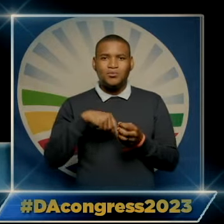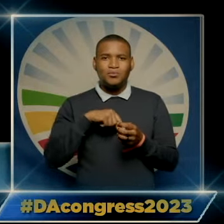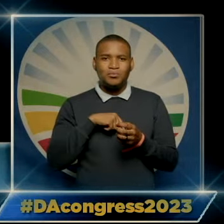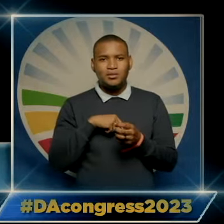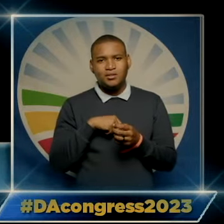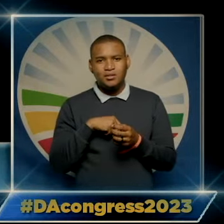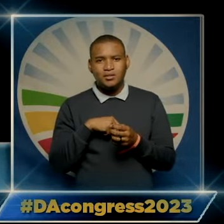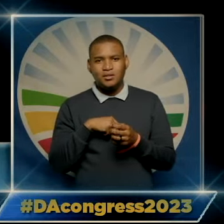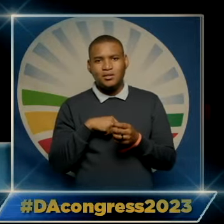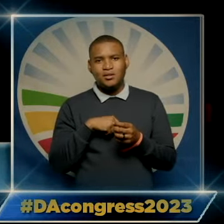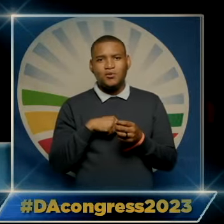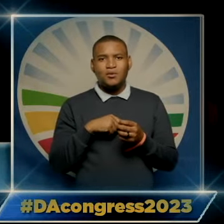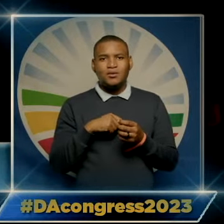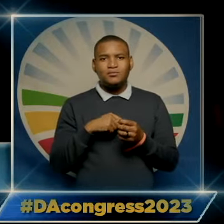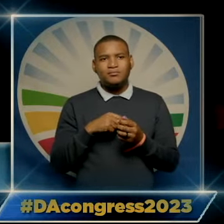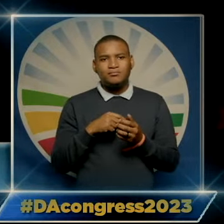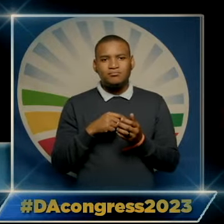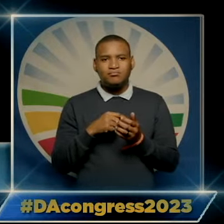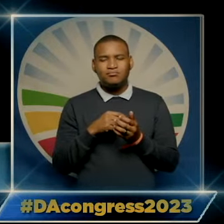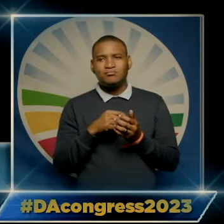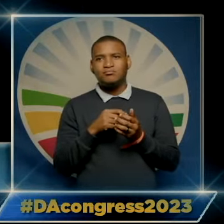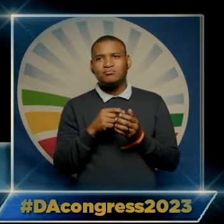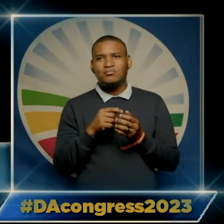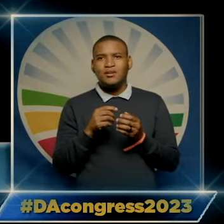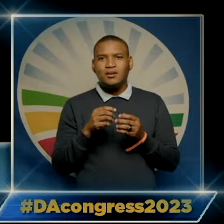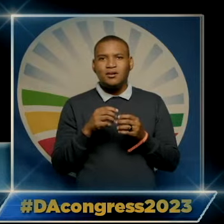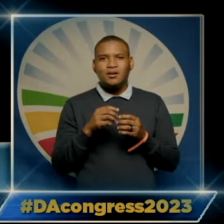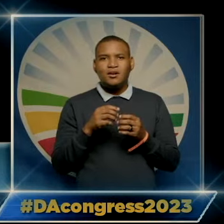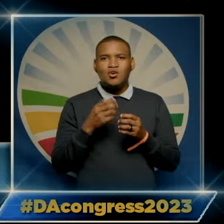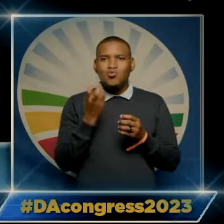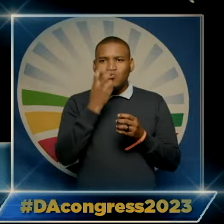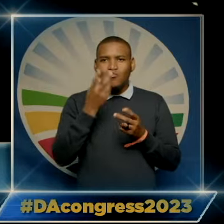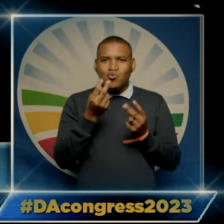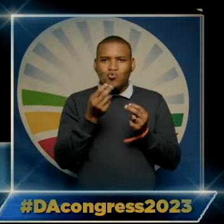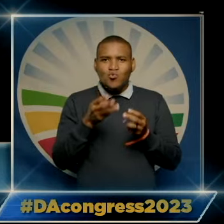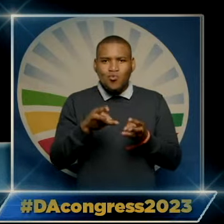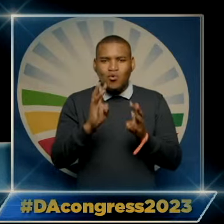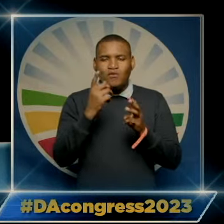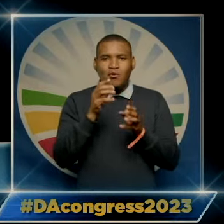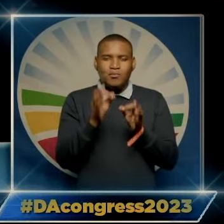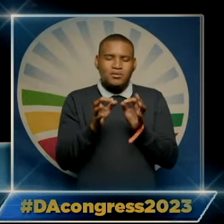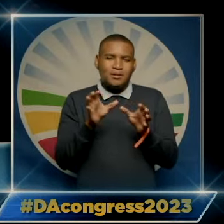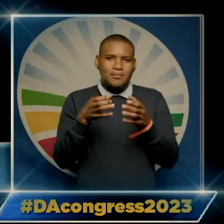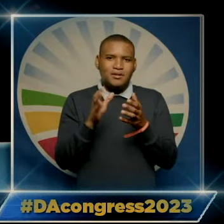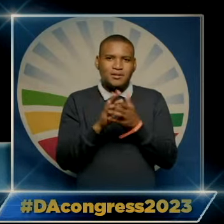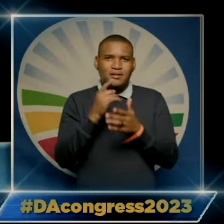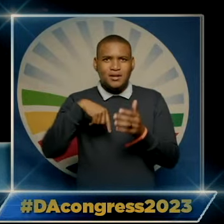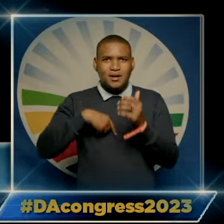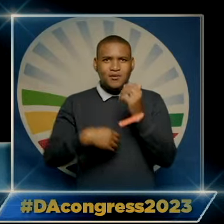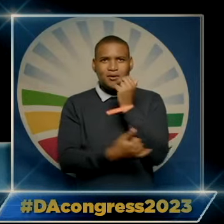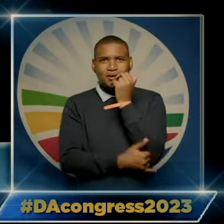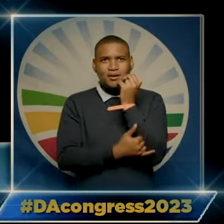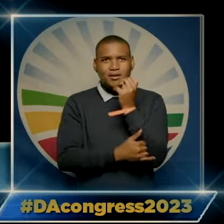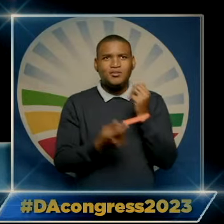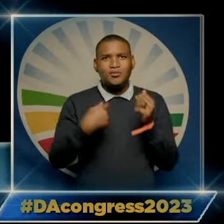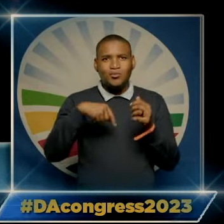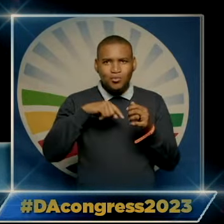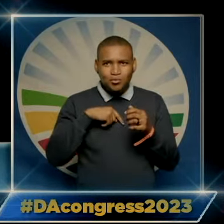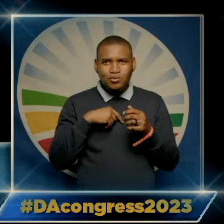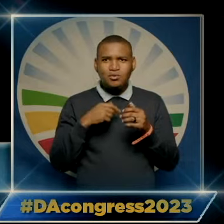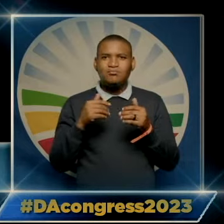our way forward for our party and country. So among other things, we will handle our DA policy